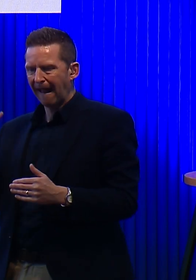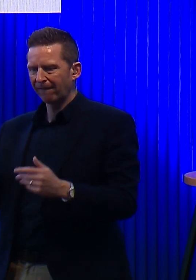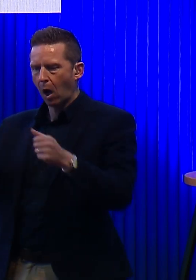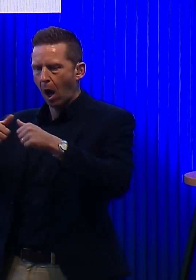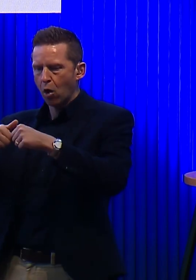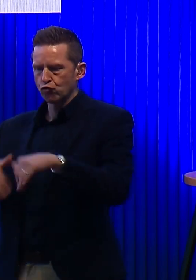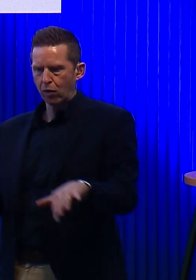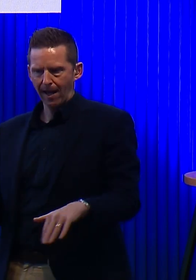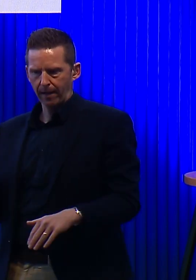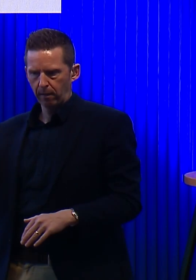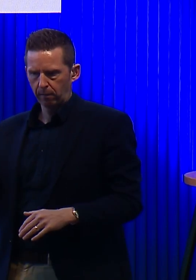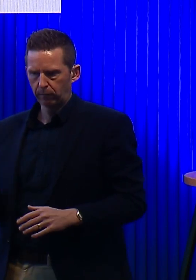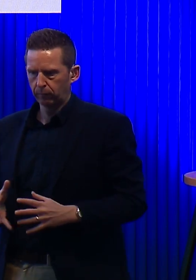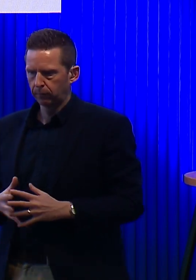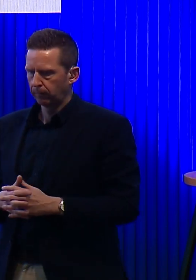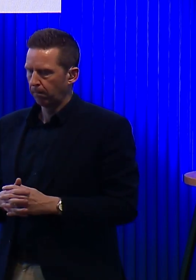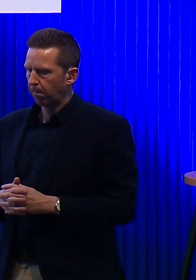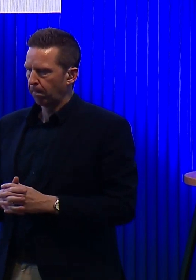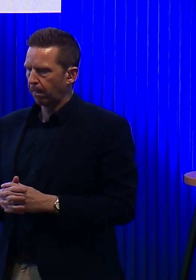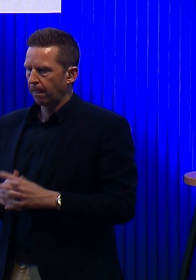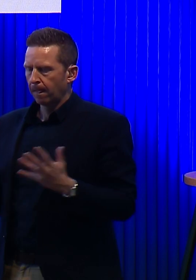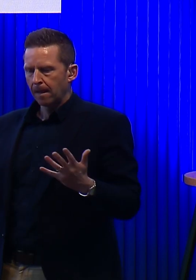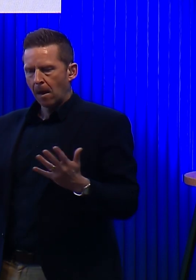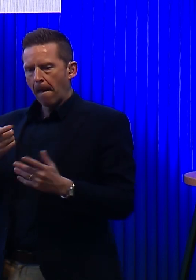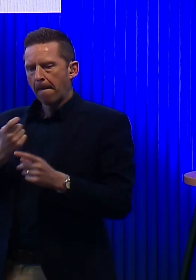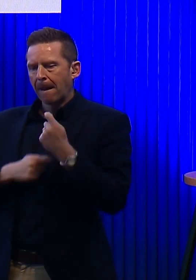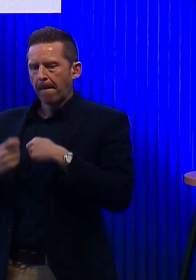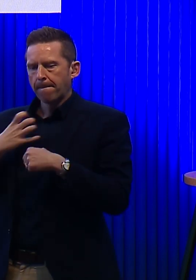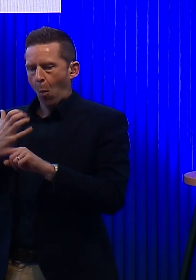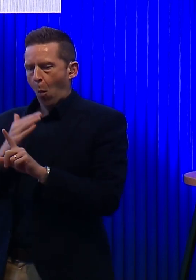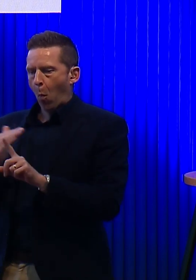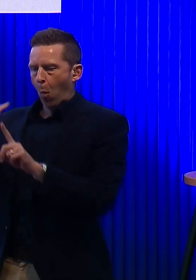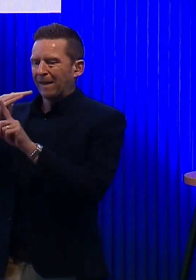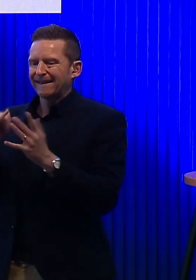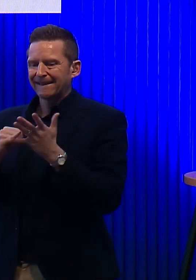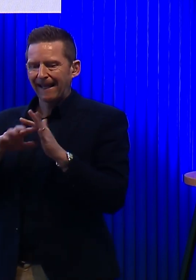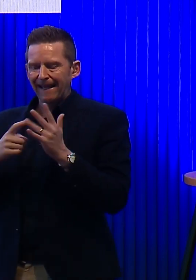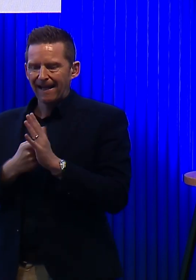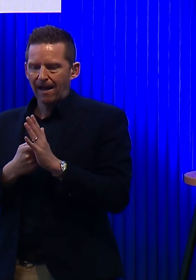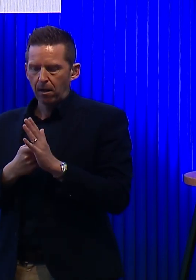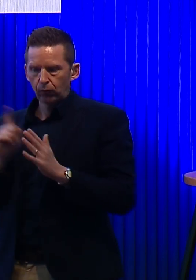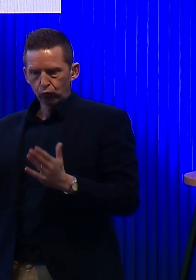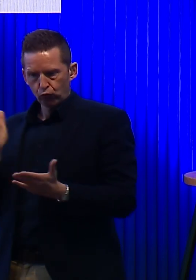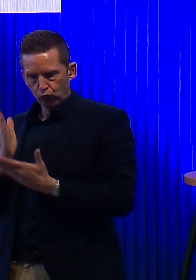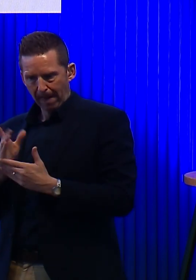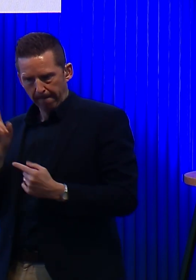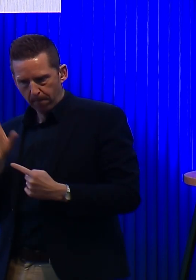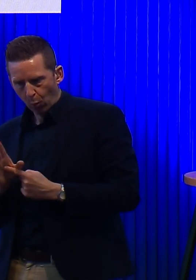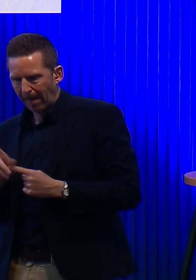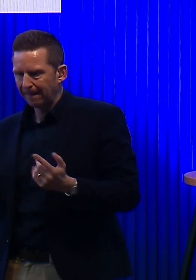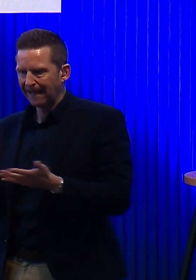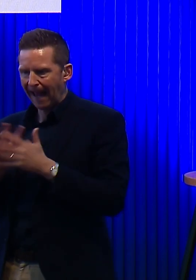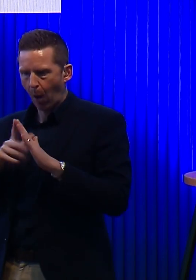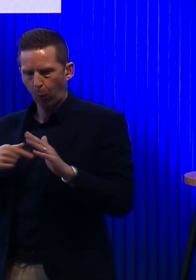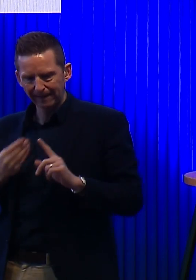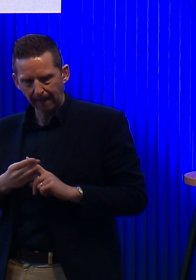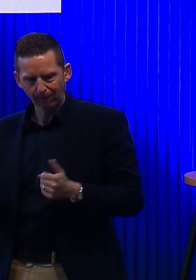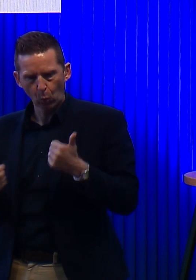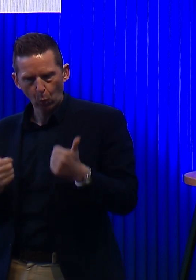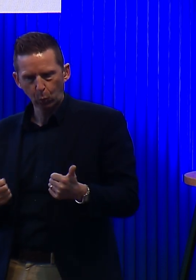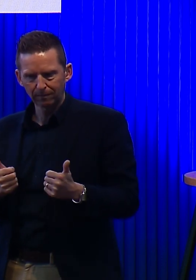here. And becoming more senior, it's actually really important. That is how we deliver good